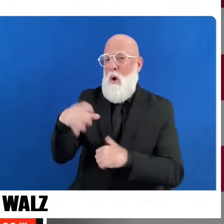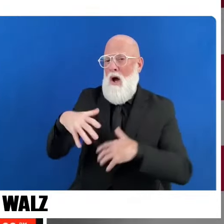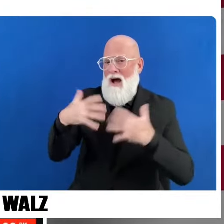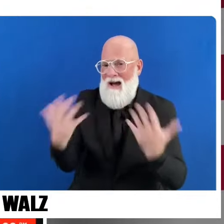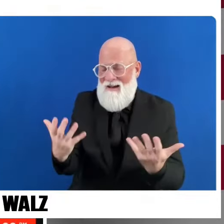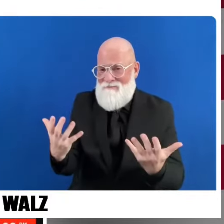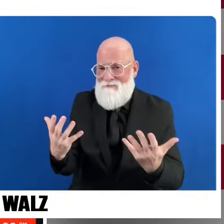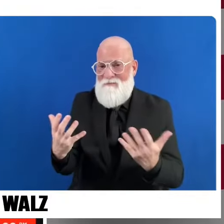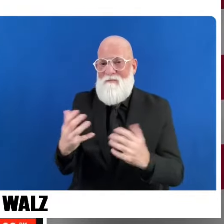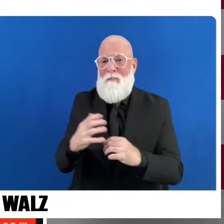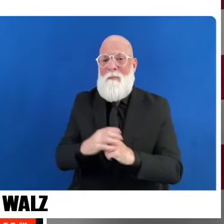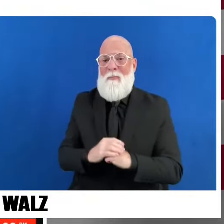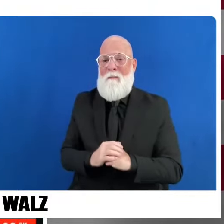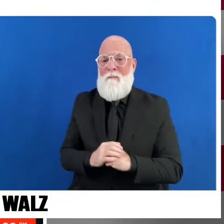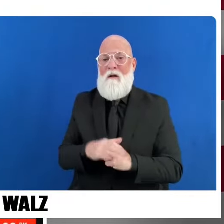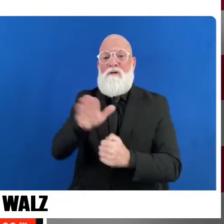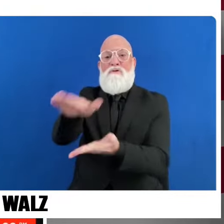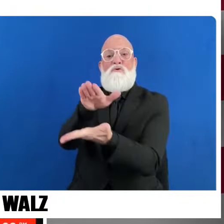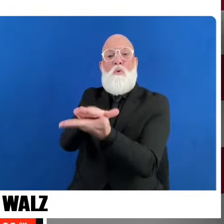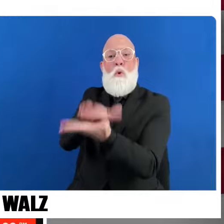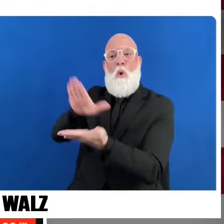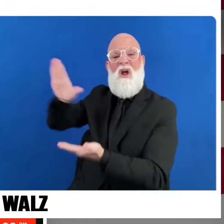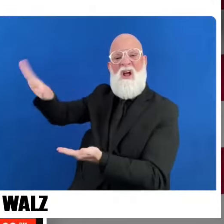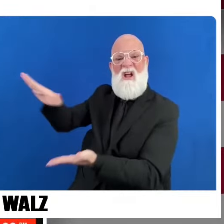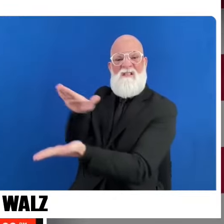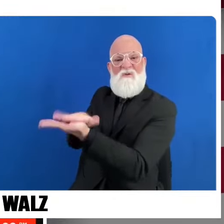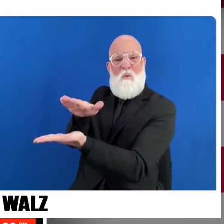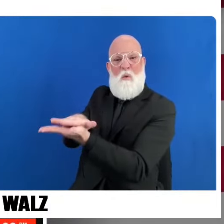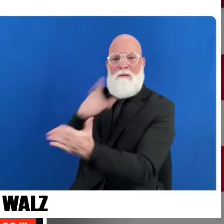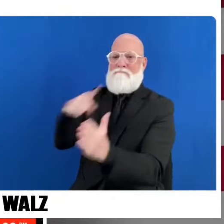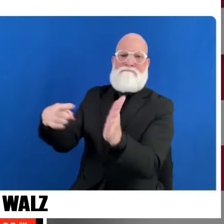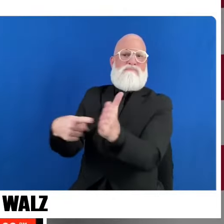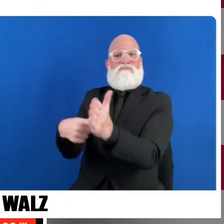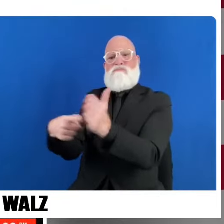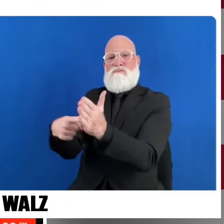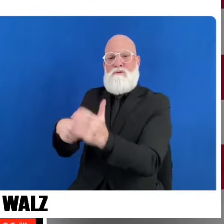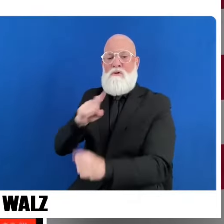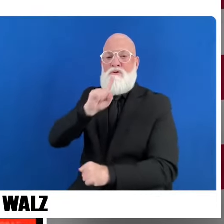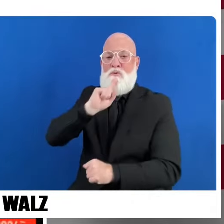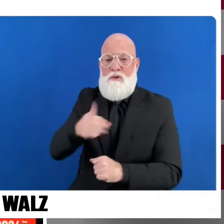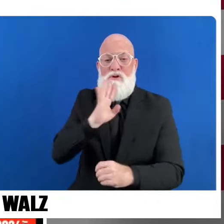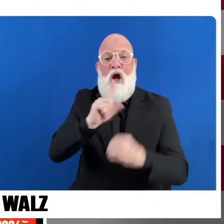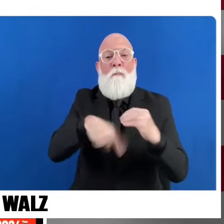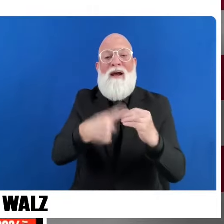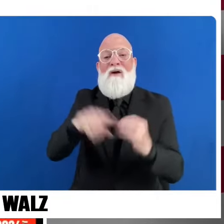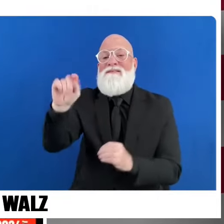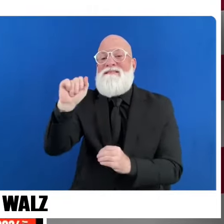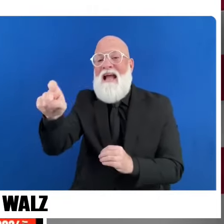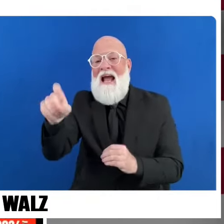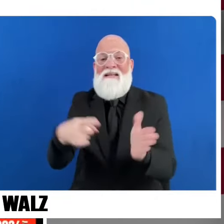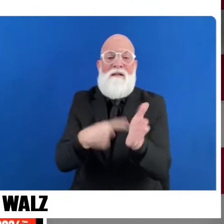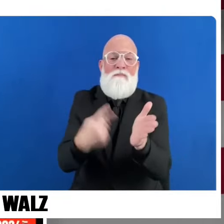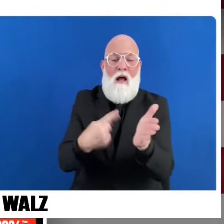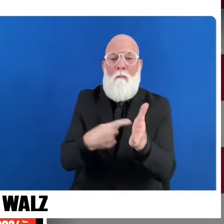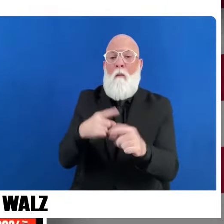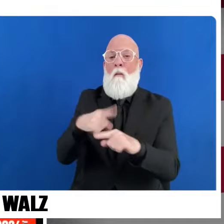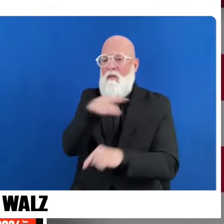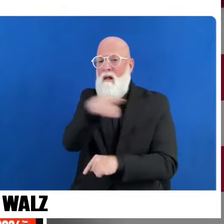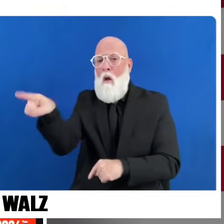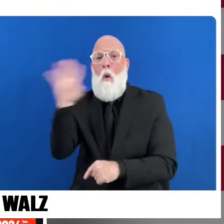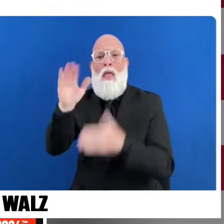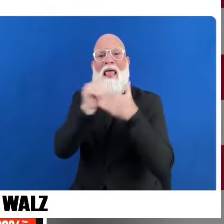I can't believe they're not. When I go to businesses, sure, they'll talk about taxes sometime, but they will lead with child care and they will lead with housing, because